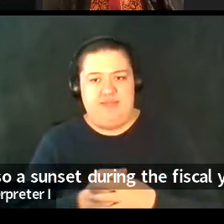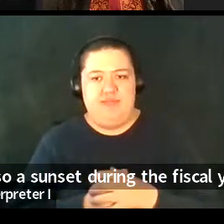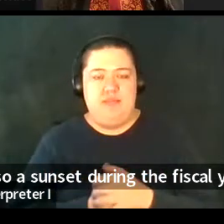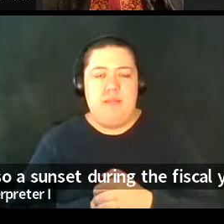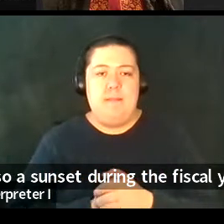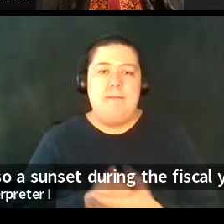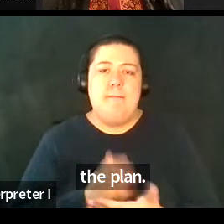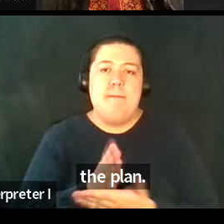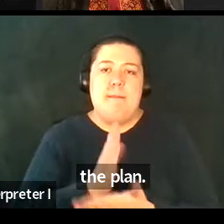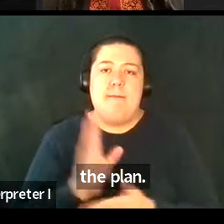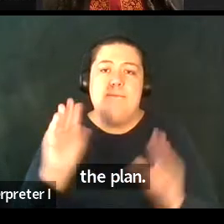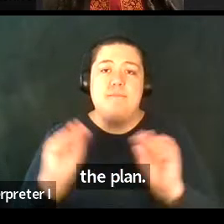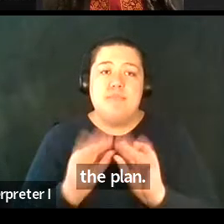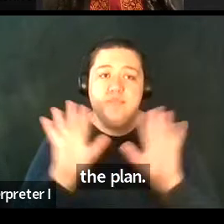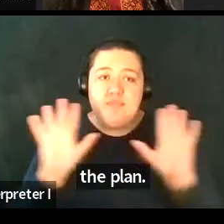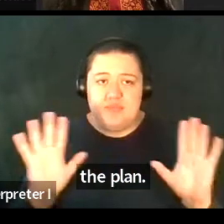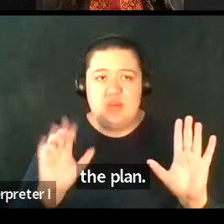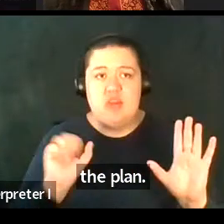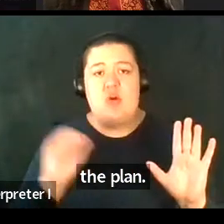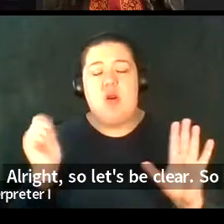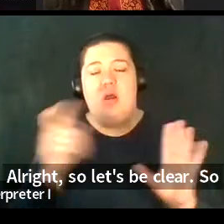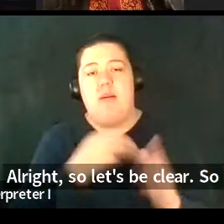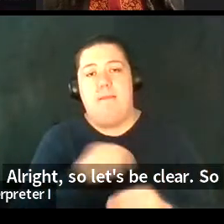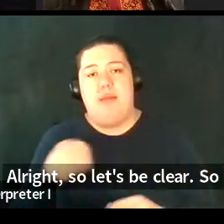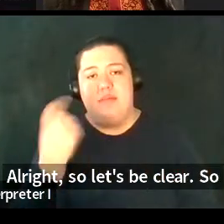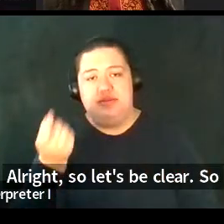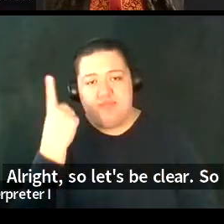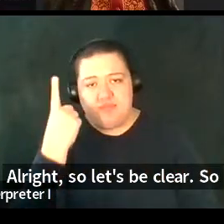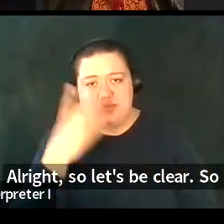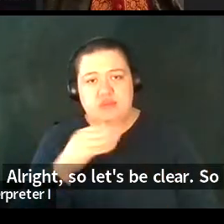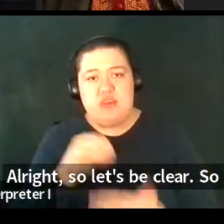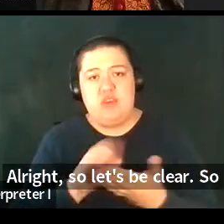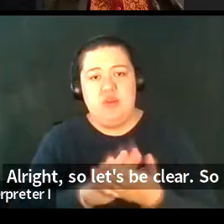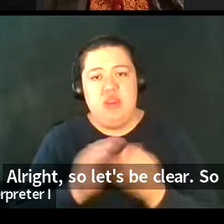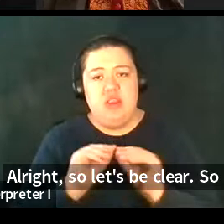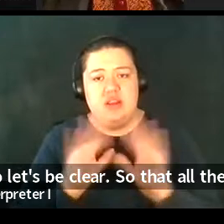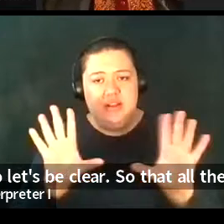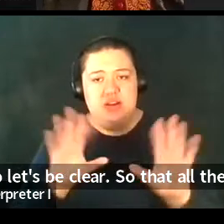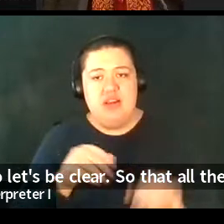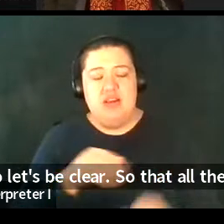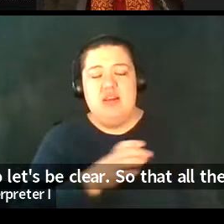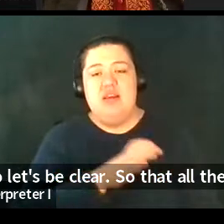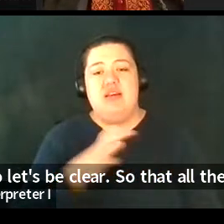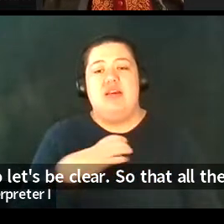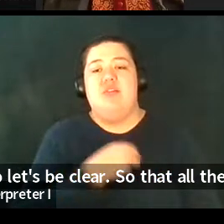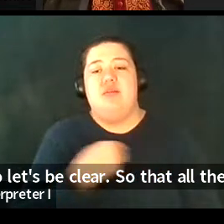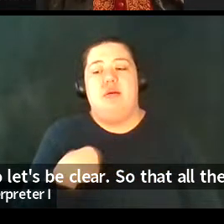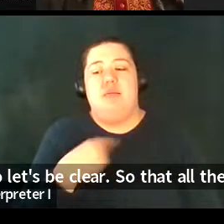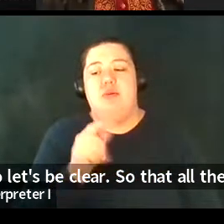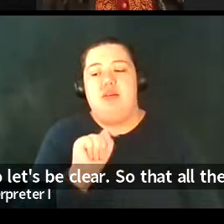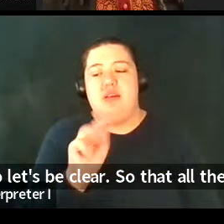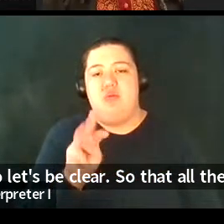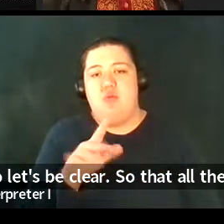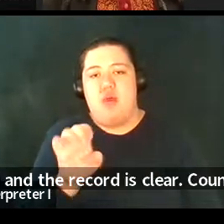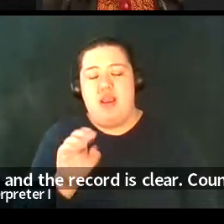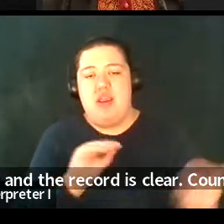All right, so let's be clear so that all the members understand and the record is clear. Councilmember Trayon White is moving an amendment